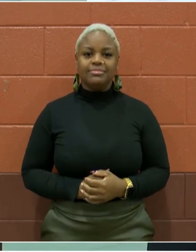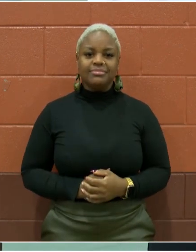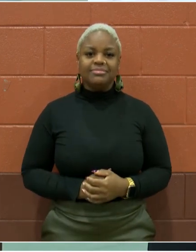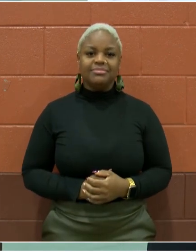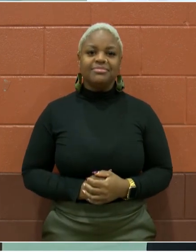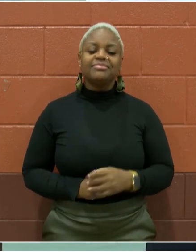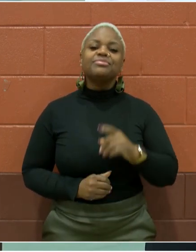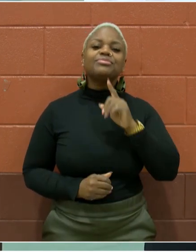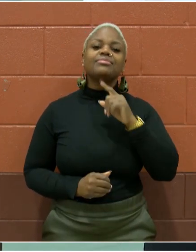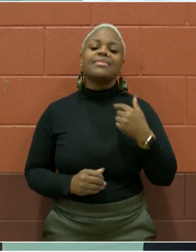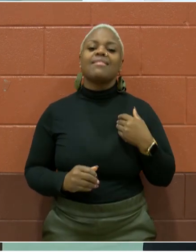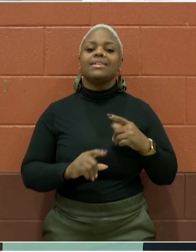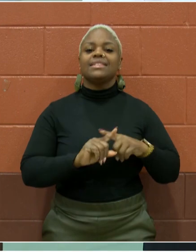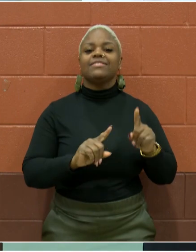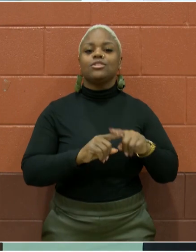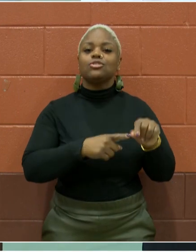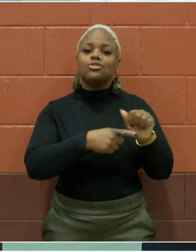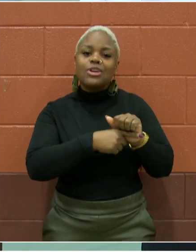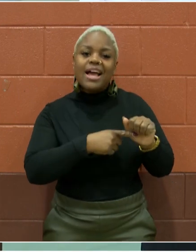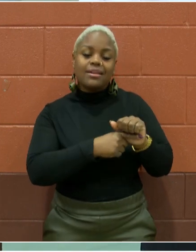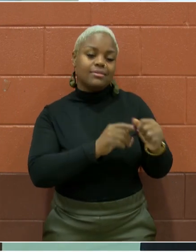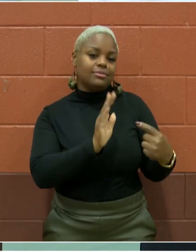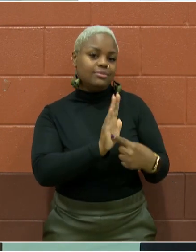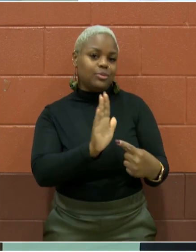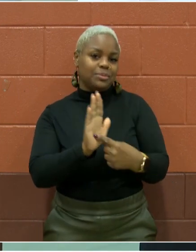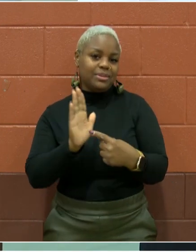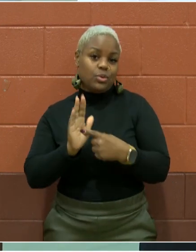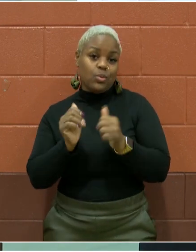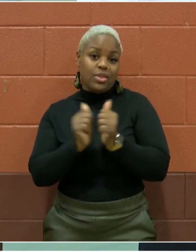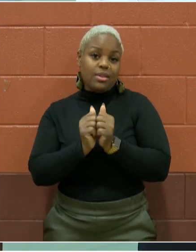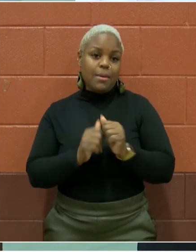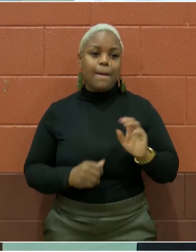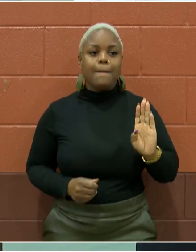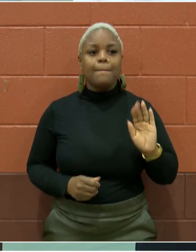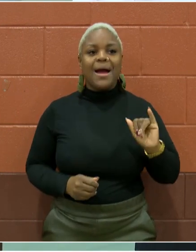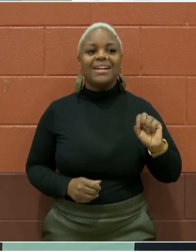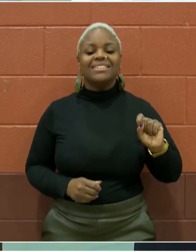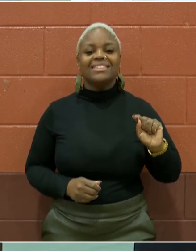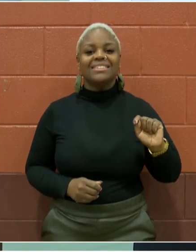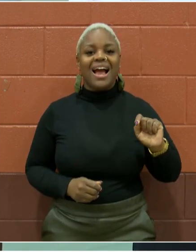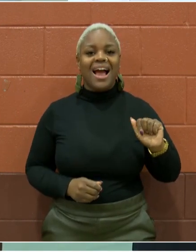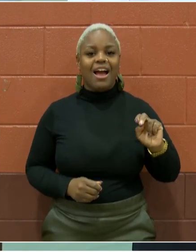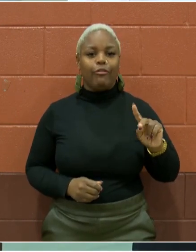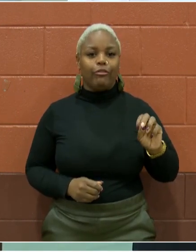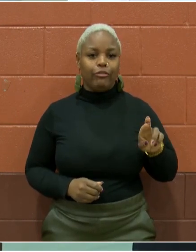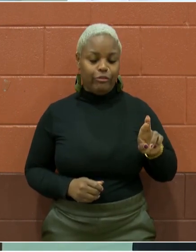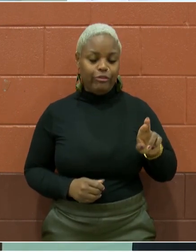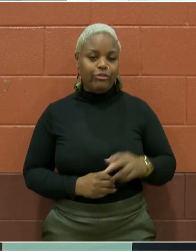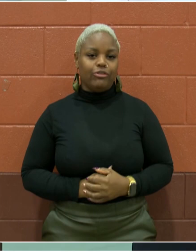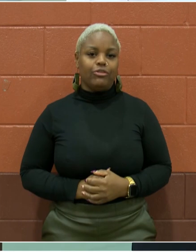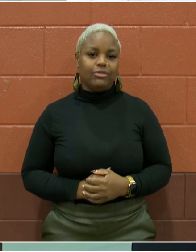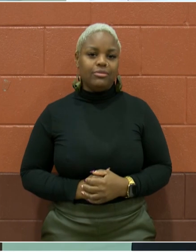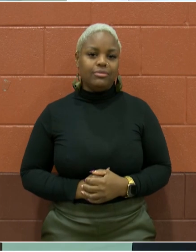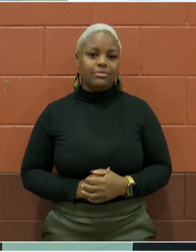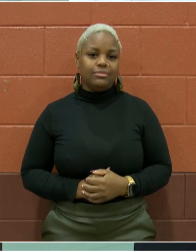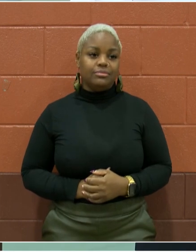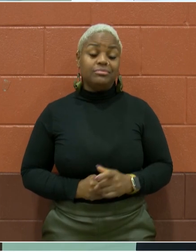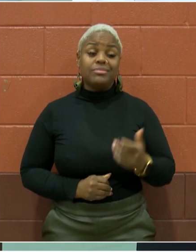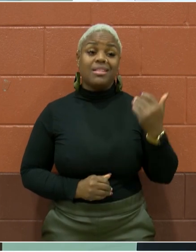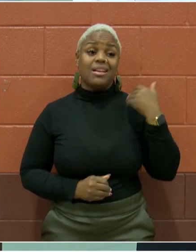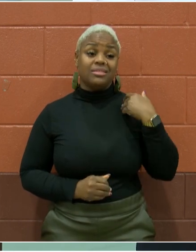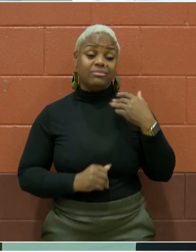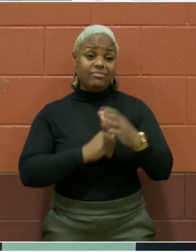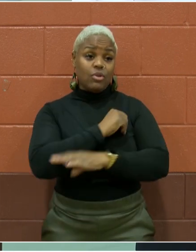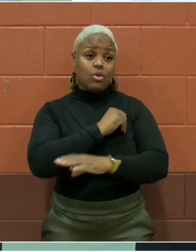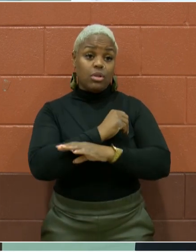to intervene in situations with their peers, to the opening of the MPD Cadet Corps Training Center last fall, or their unique partnership